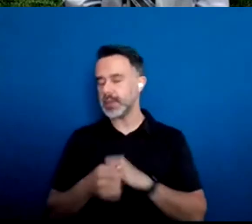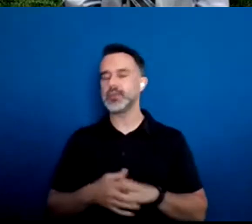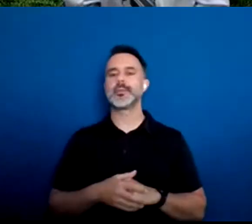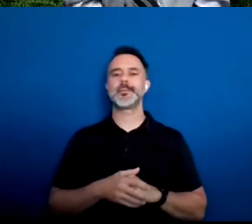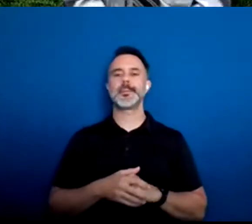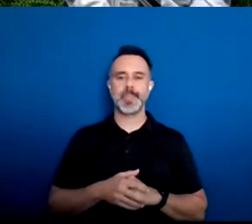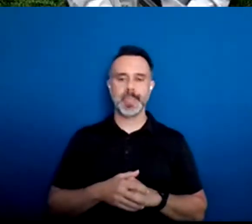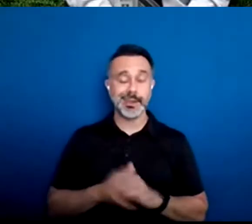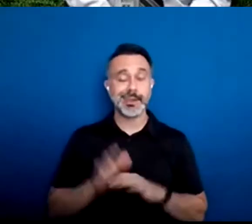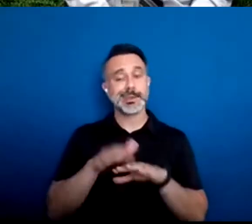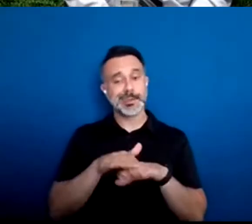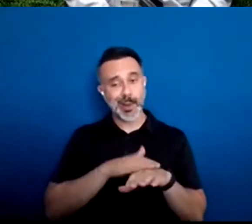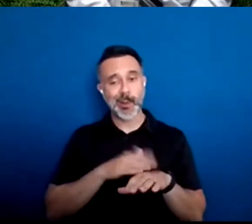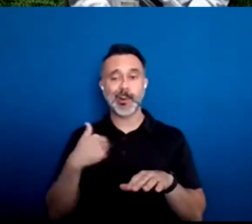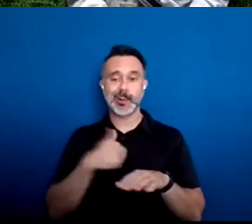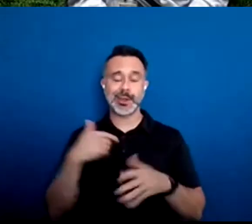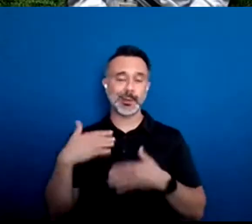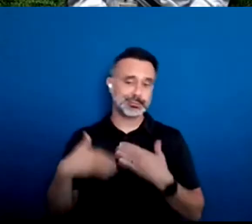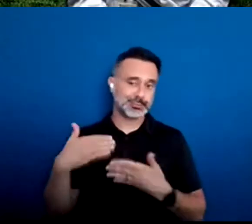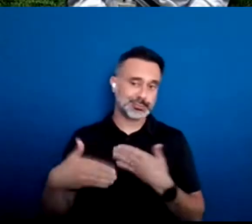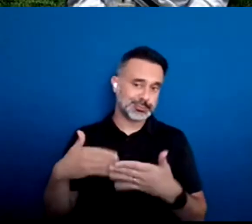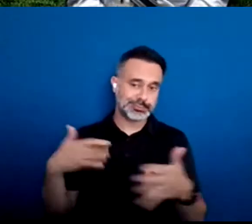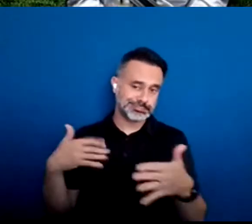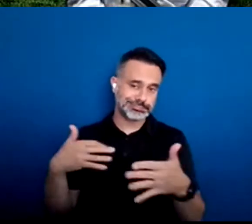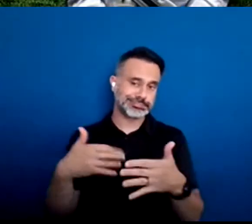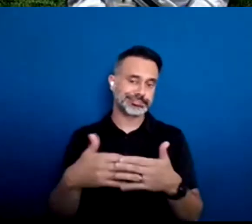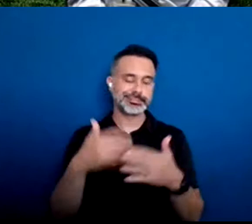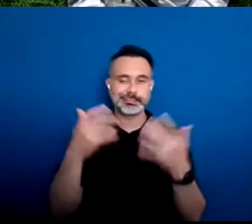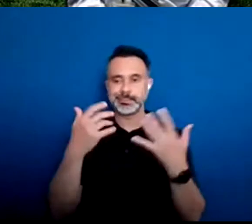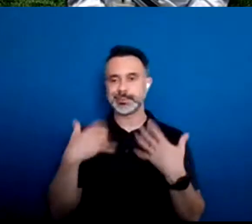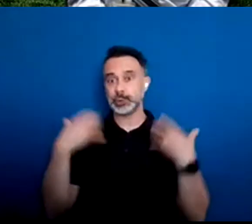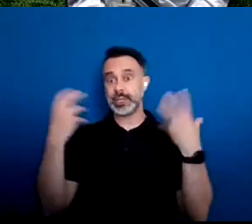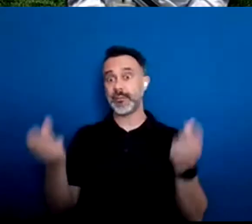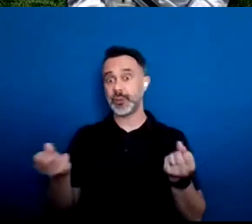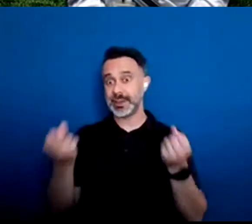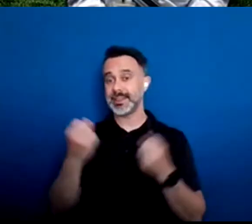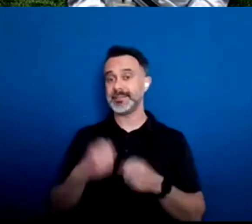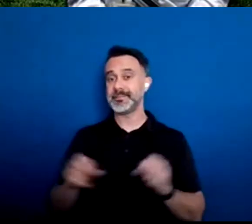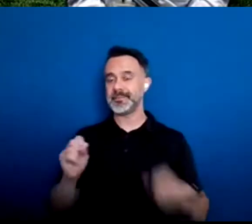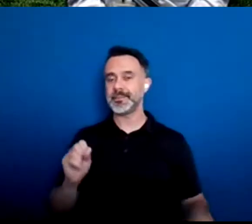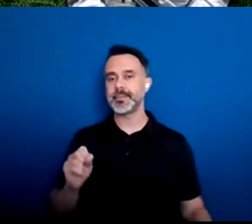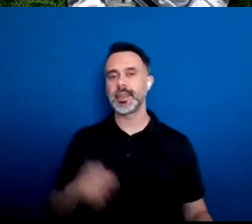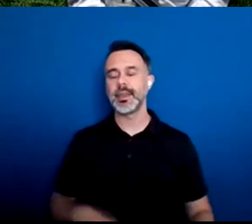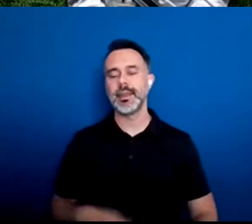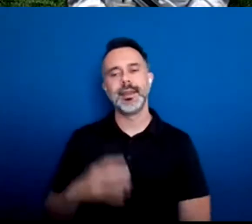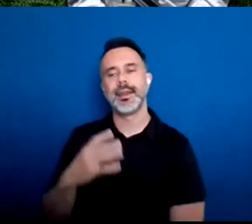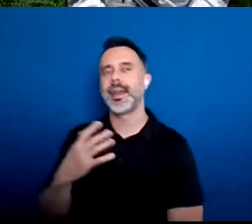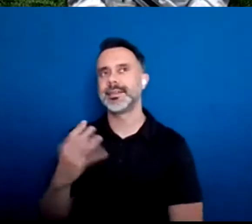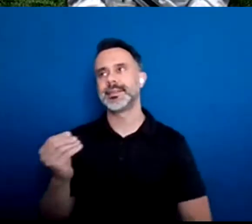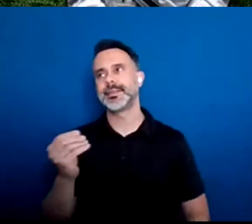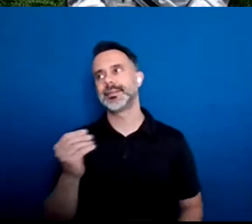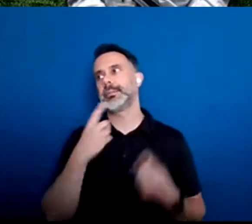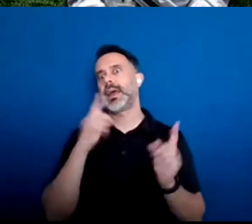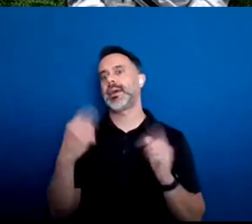to recovery. And we've said this many times that we now have a light at the end of the tunnel. But it's